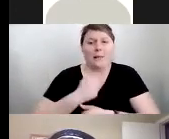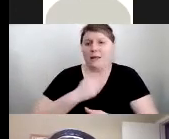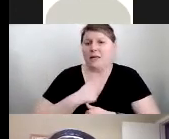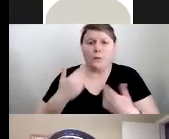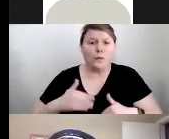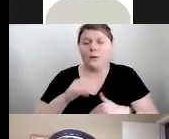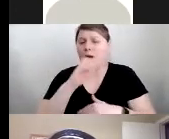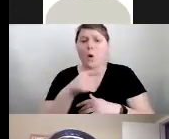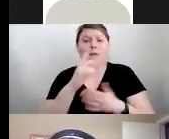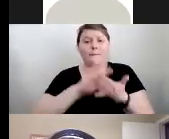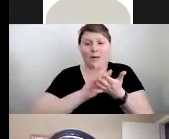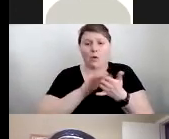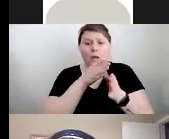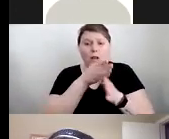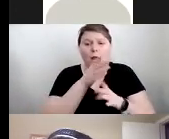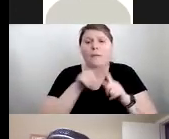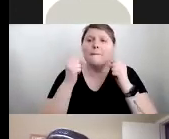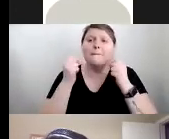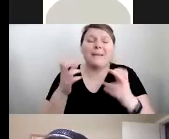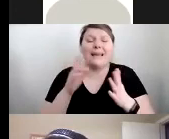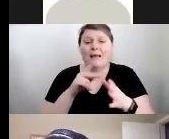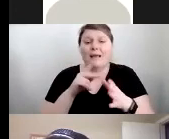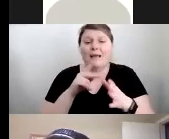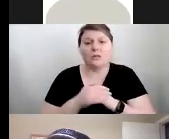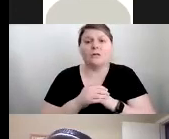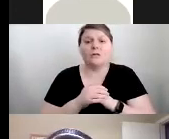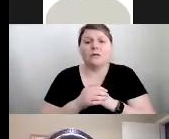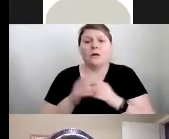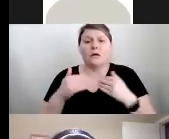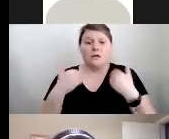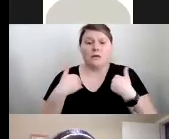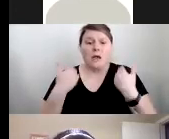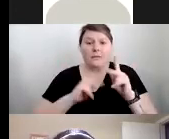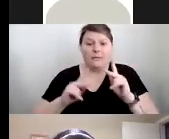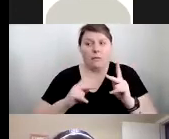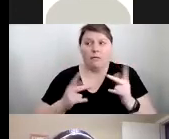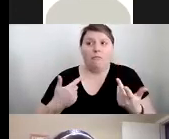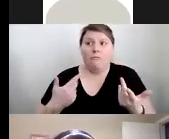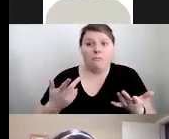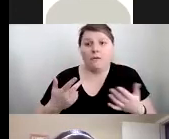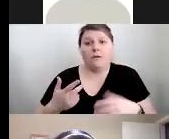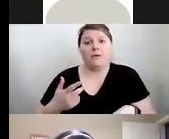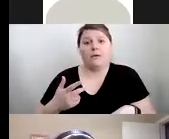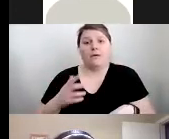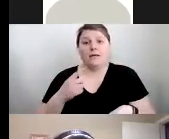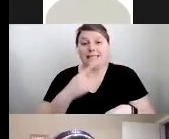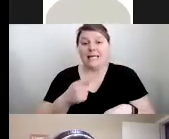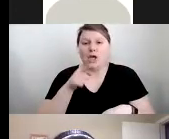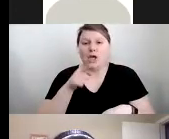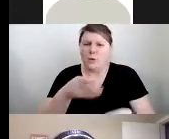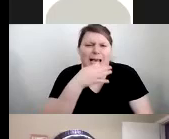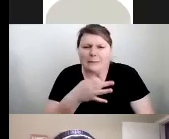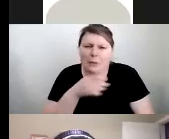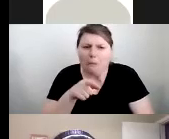just in the medical profession, but many professions, is they take very young people like I was at the time and say, you're going to be the expert at